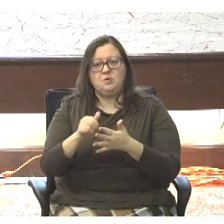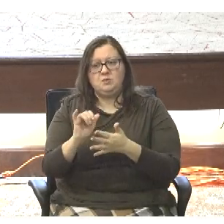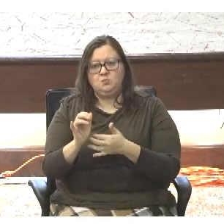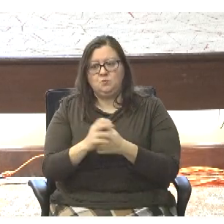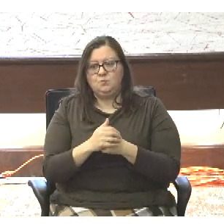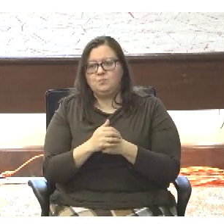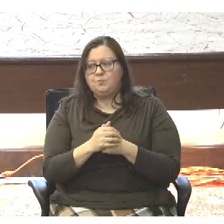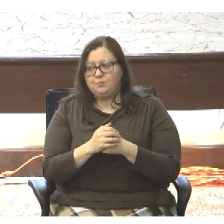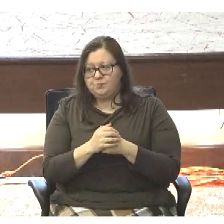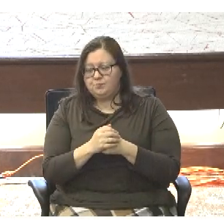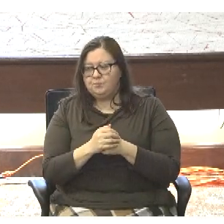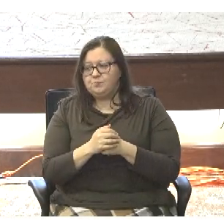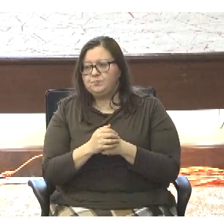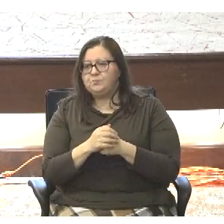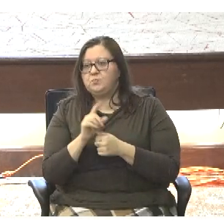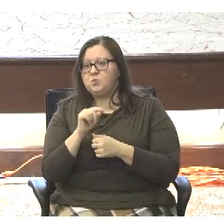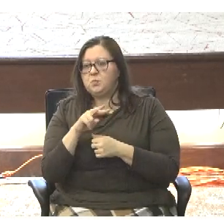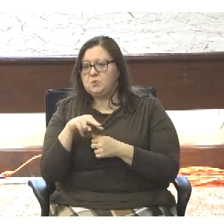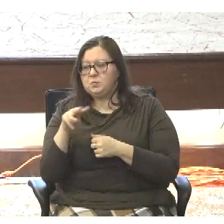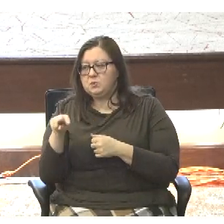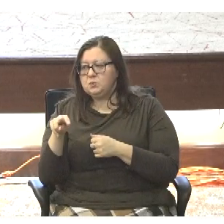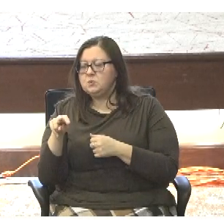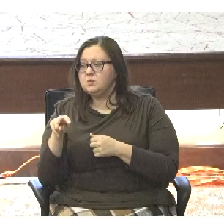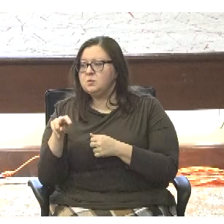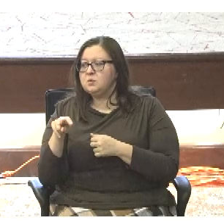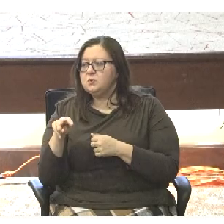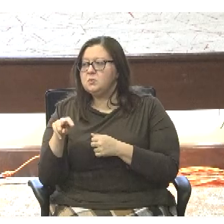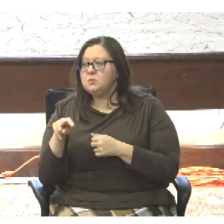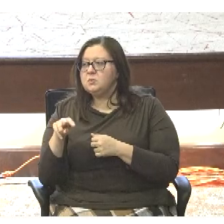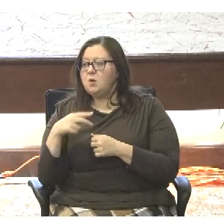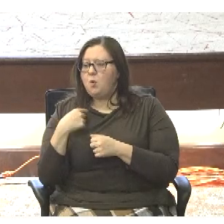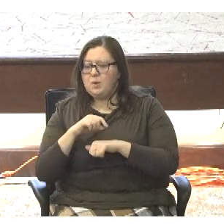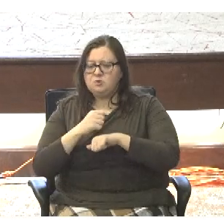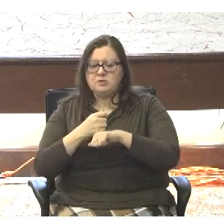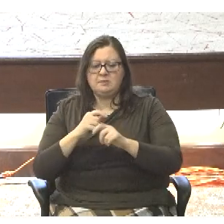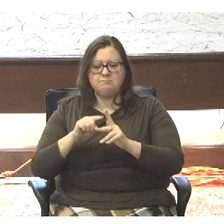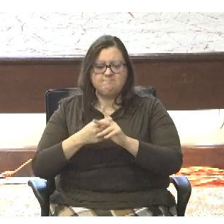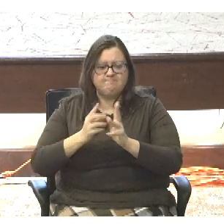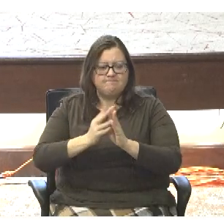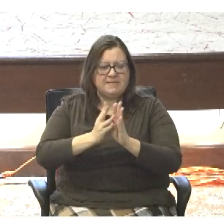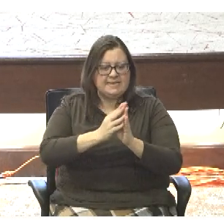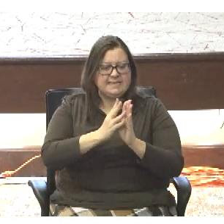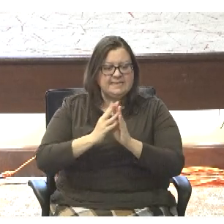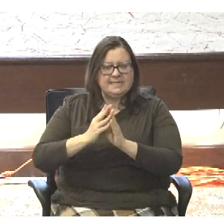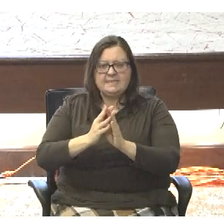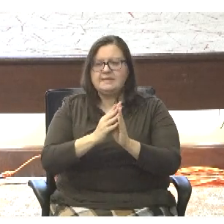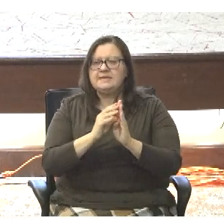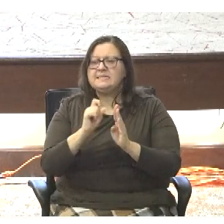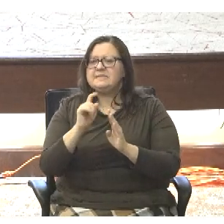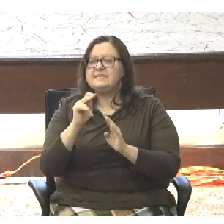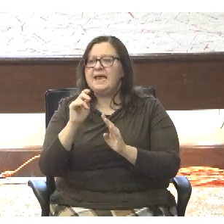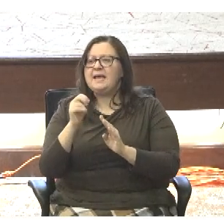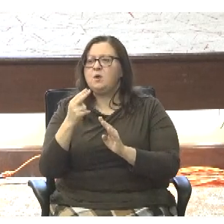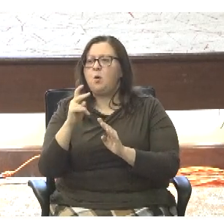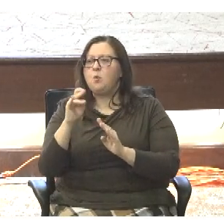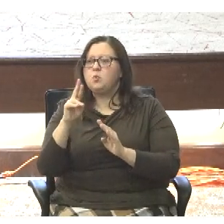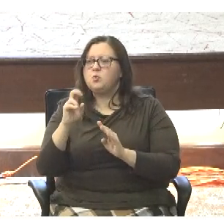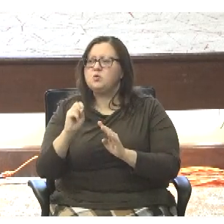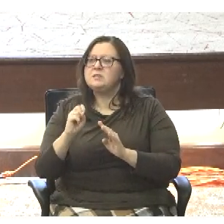stormwater. In 2022, we began stakeholders meetings, and we met with the Hard Texas Builders Association, the Associated